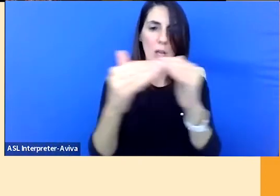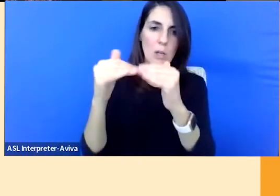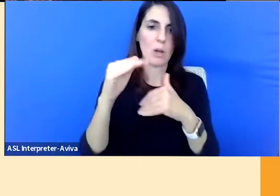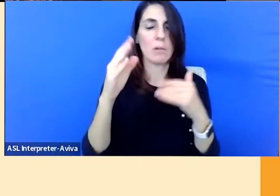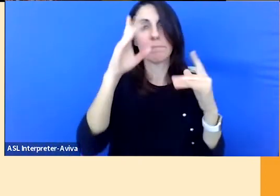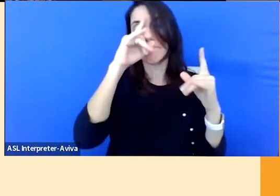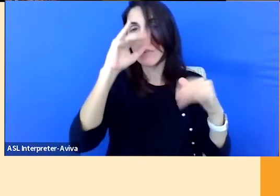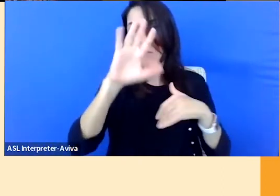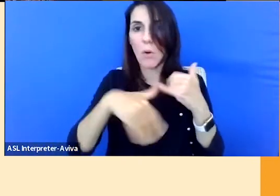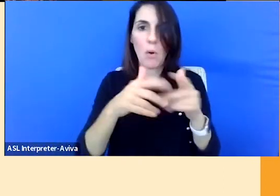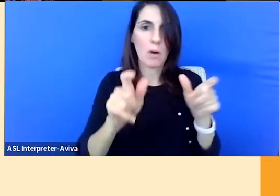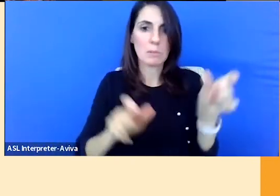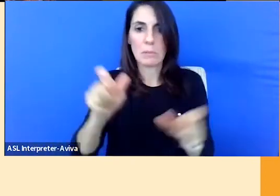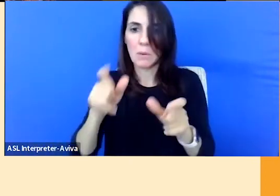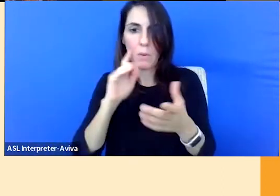peaceful.